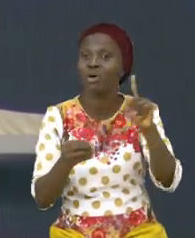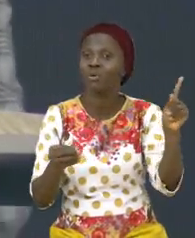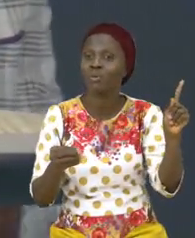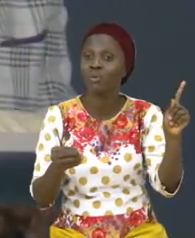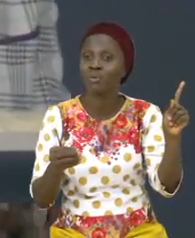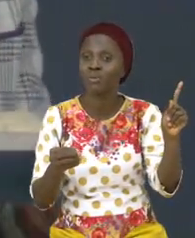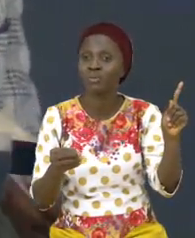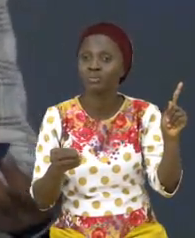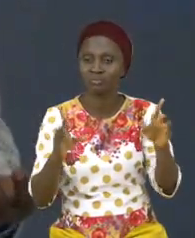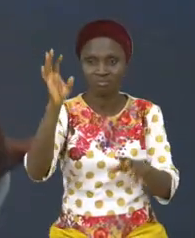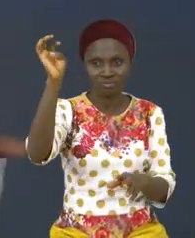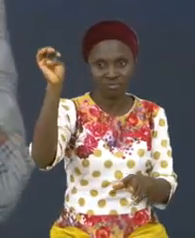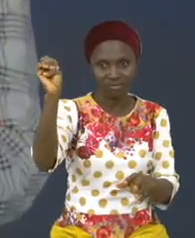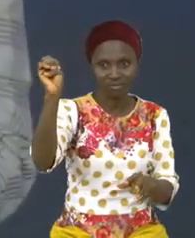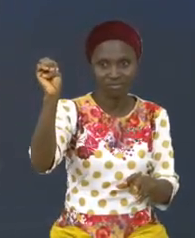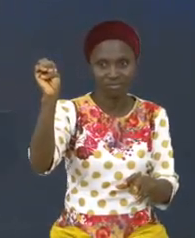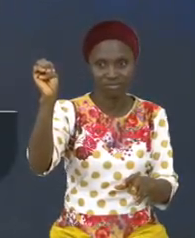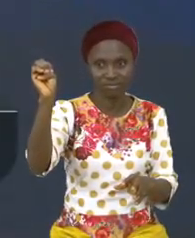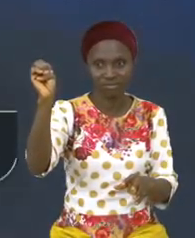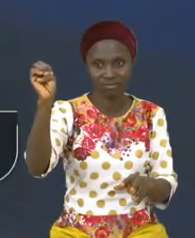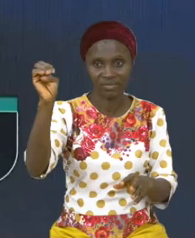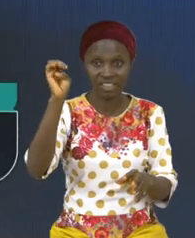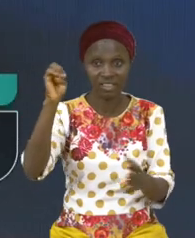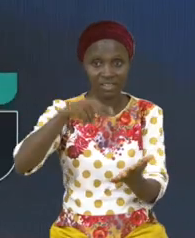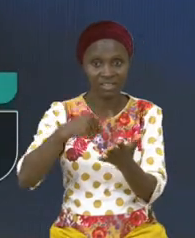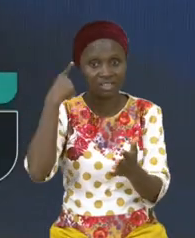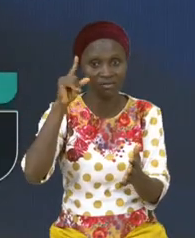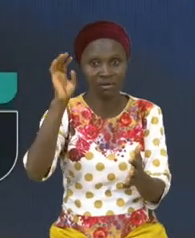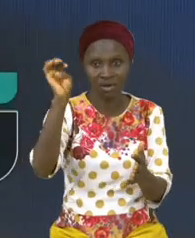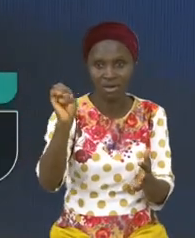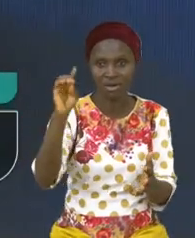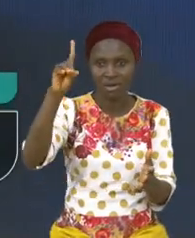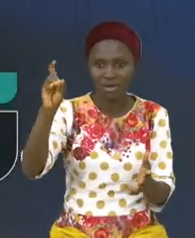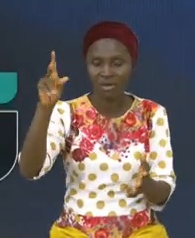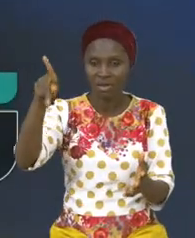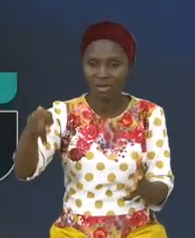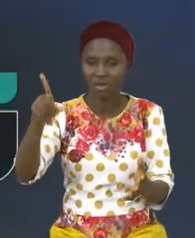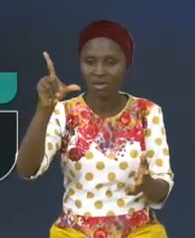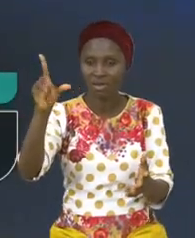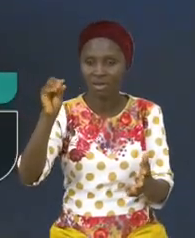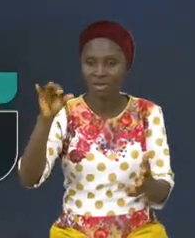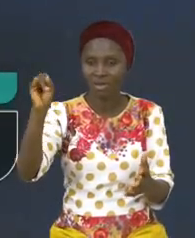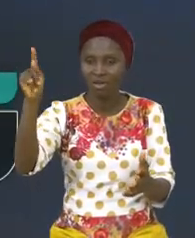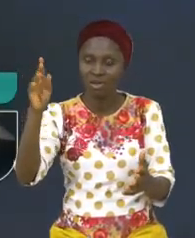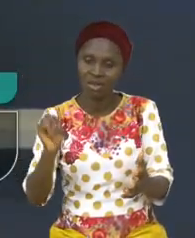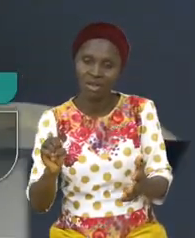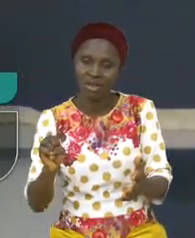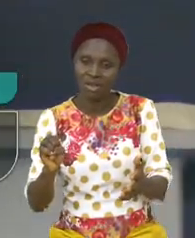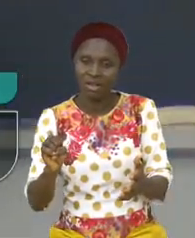he exploits of the extraordinary. Exploits of